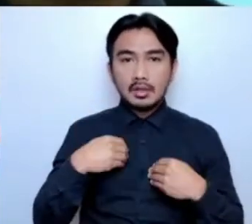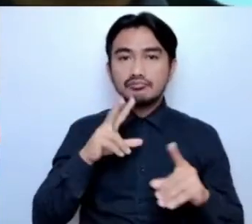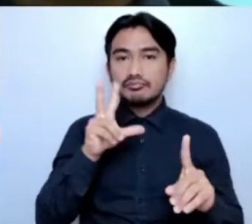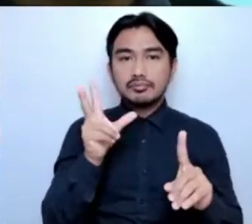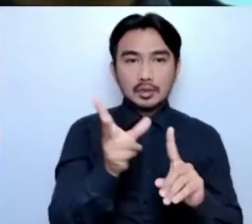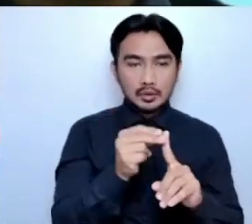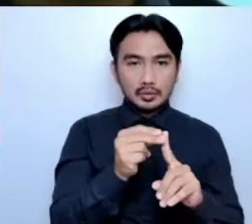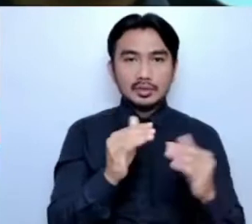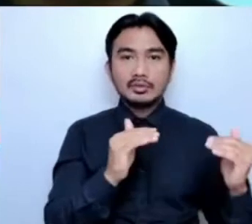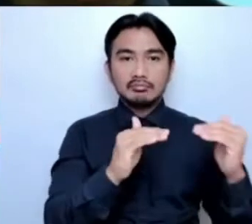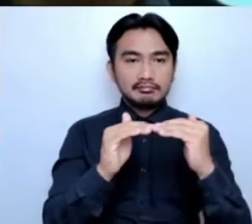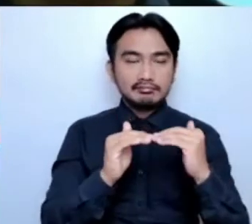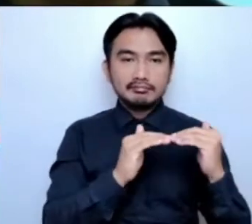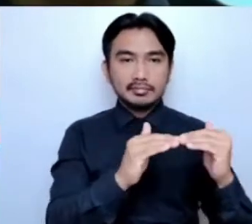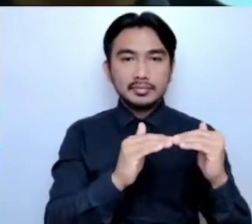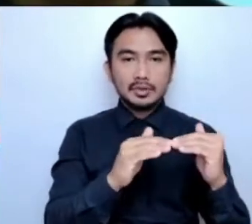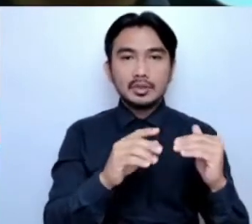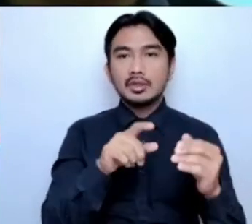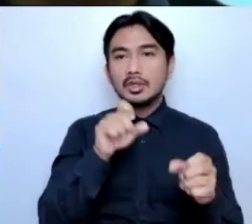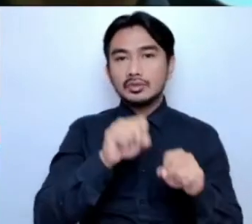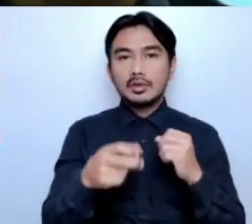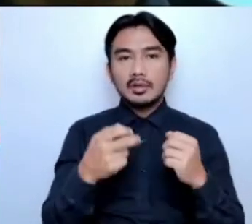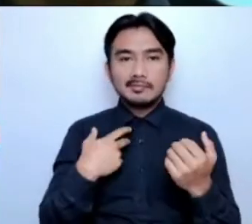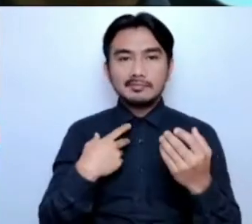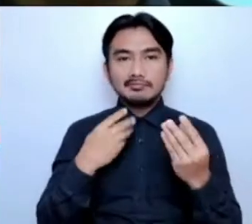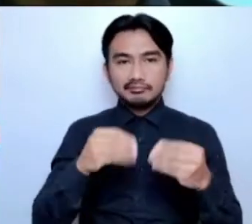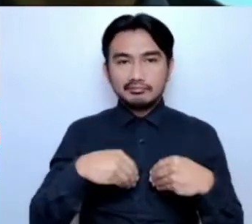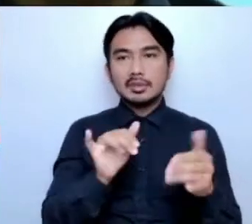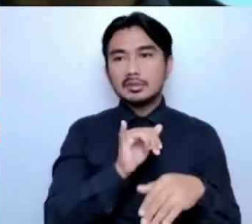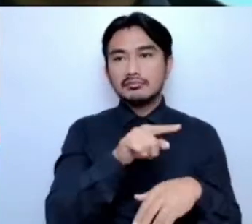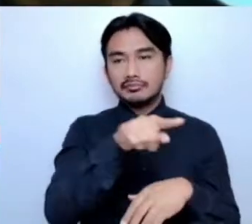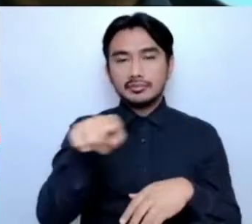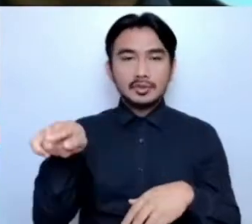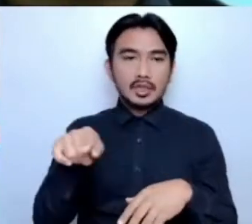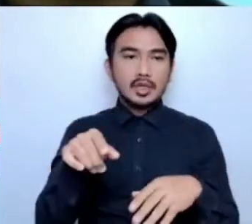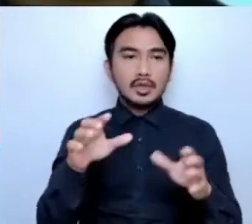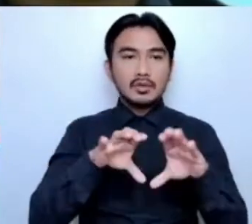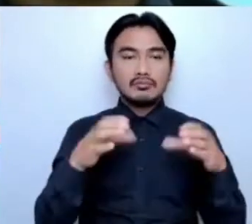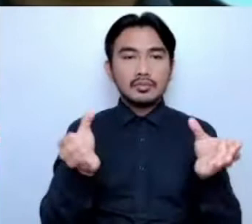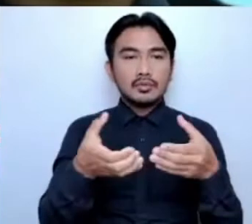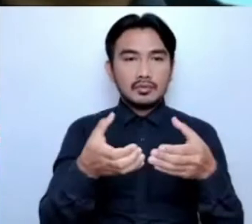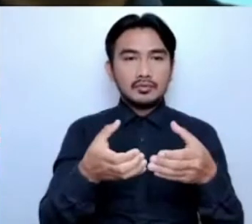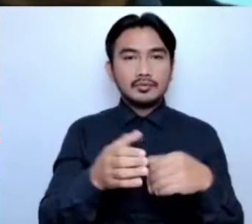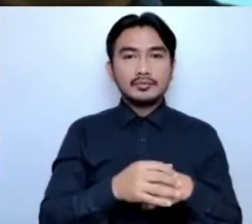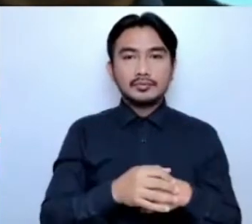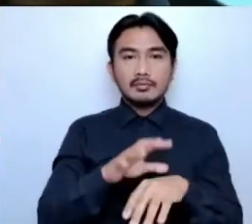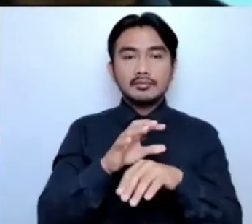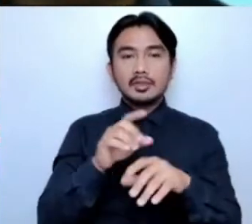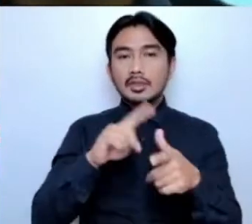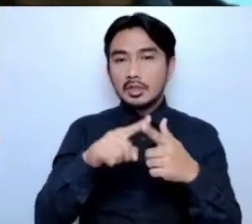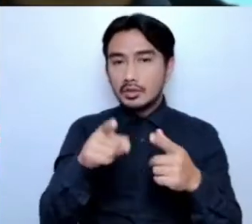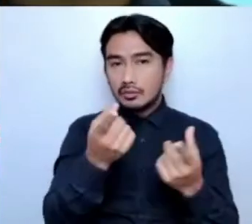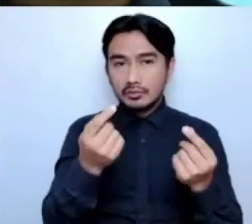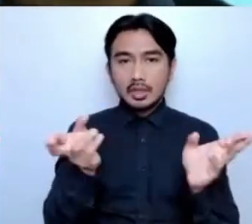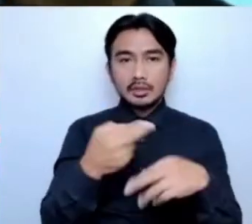strategies to address the needs of learners from indigenous groups. If you can display that through classroom observation,